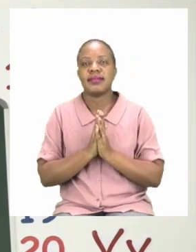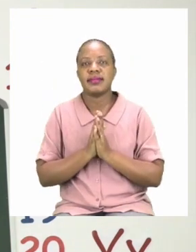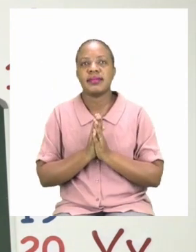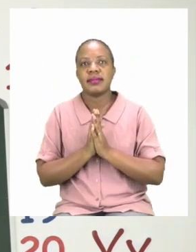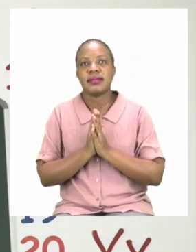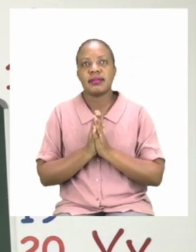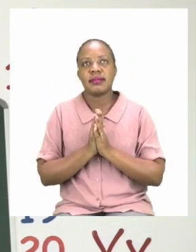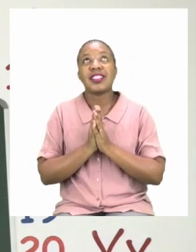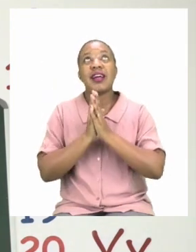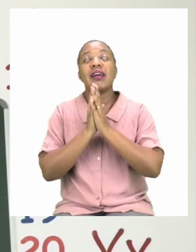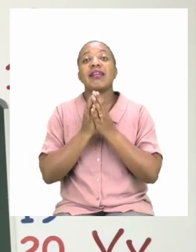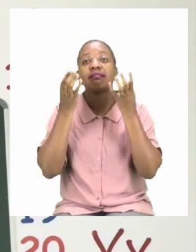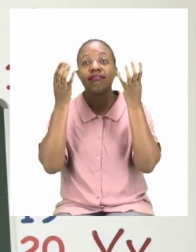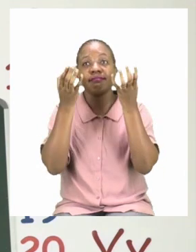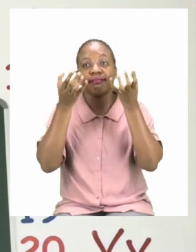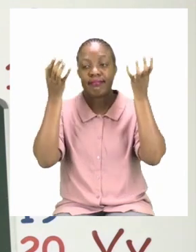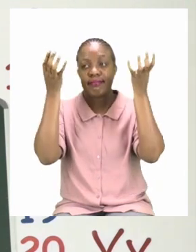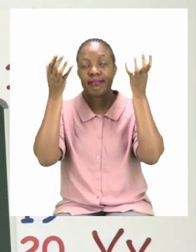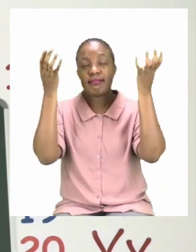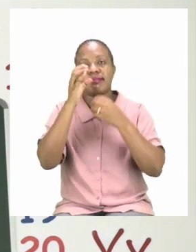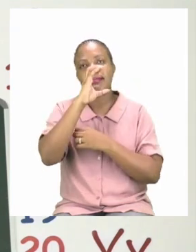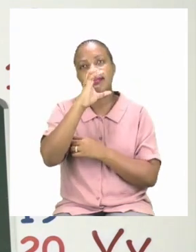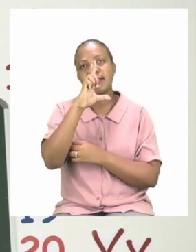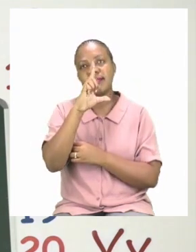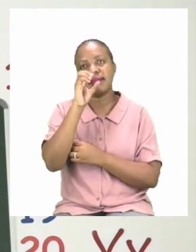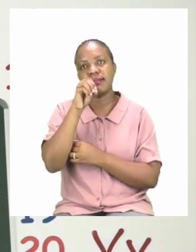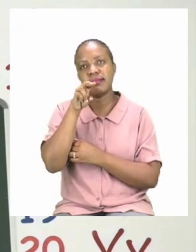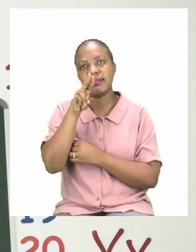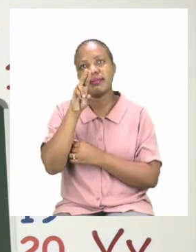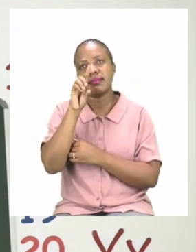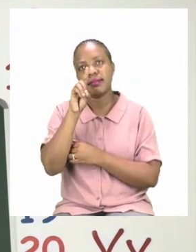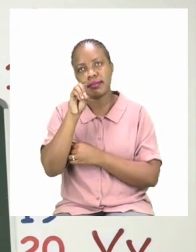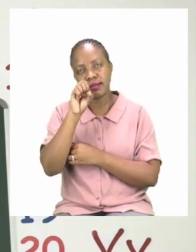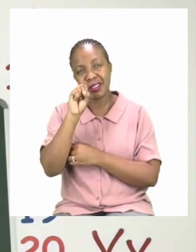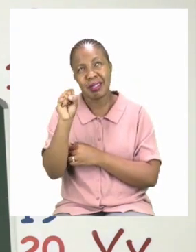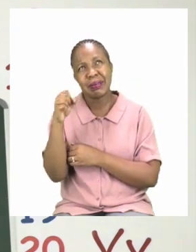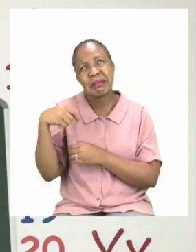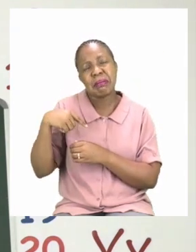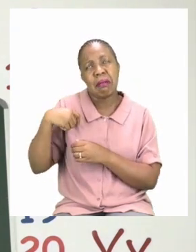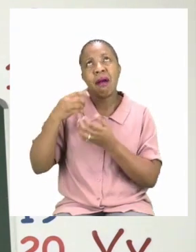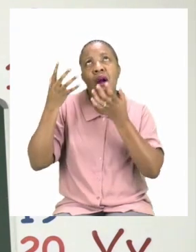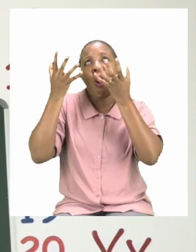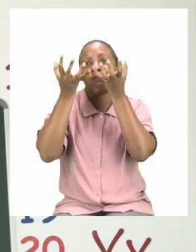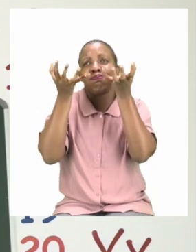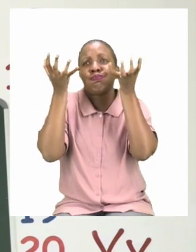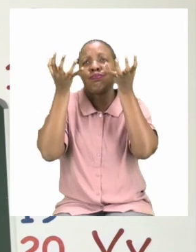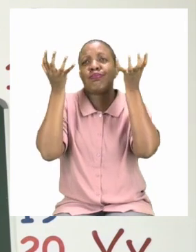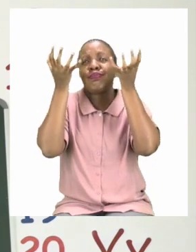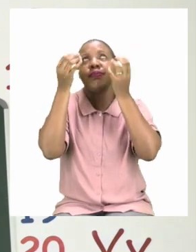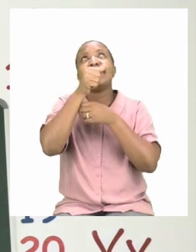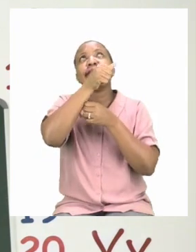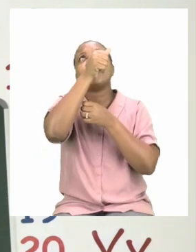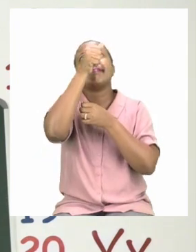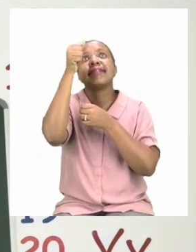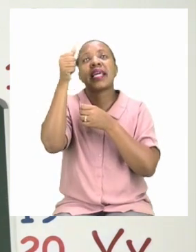are the puffy things up there in the sky. And when they turn gray or dark, we say